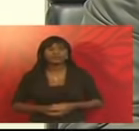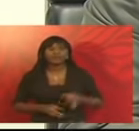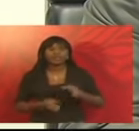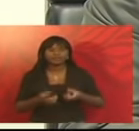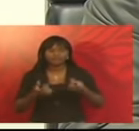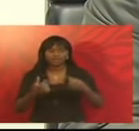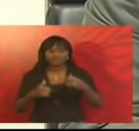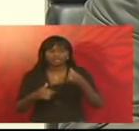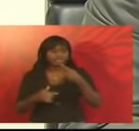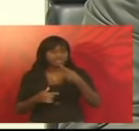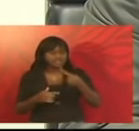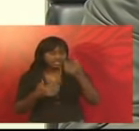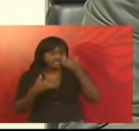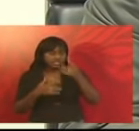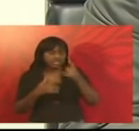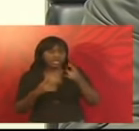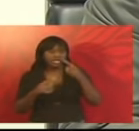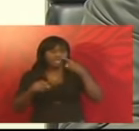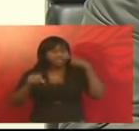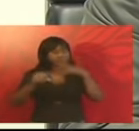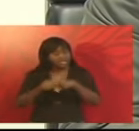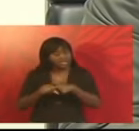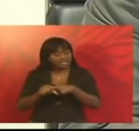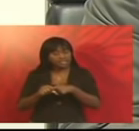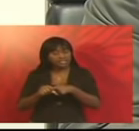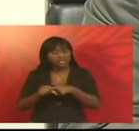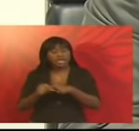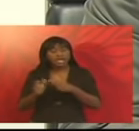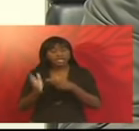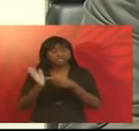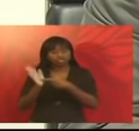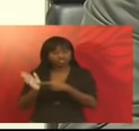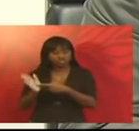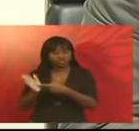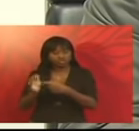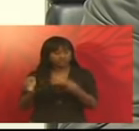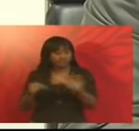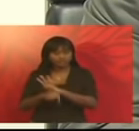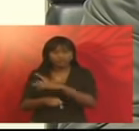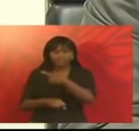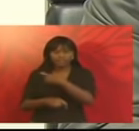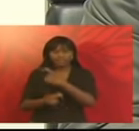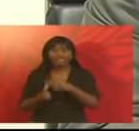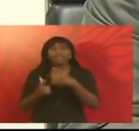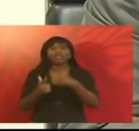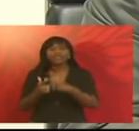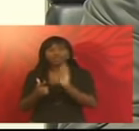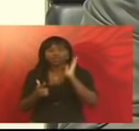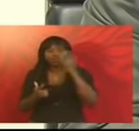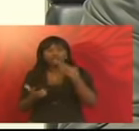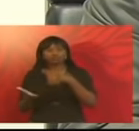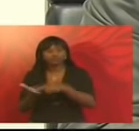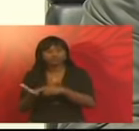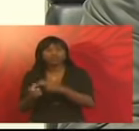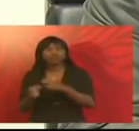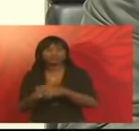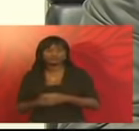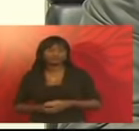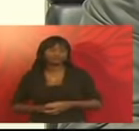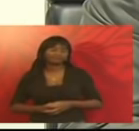having symptoms, they're tested for COVID, and they present their vaccination card saying, I've been vaccinated, yes, that will be noted. So I hope that